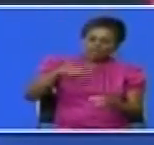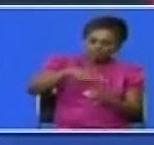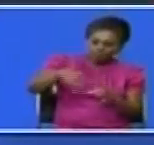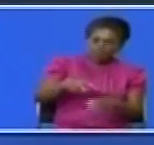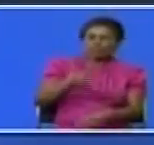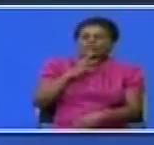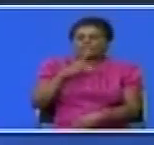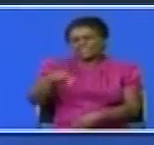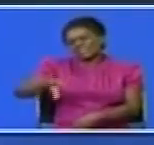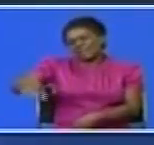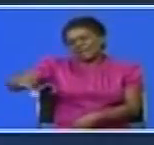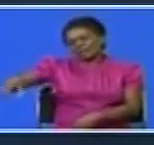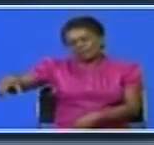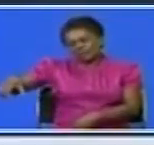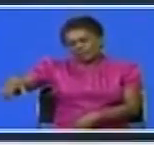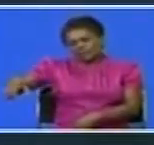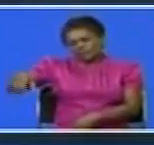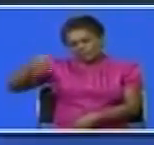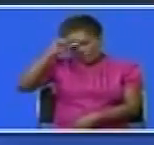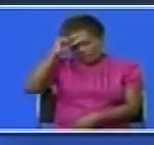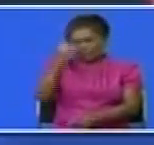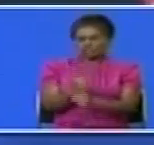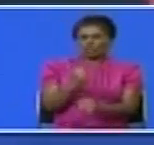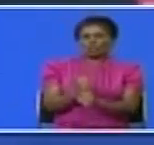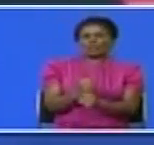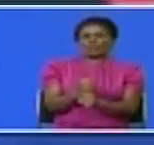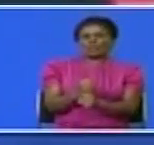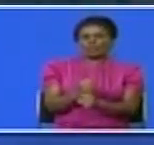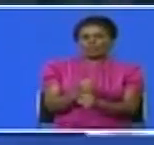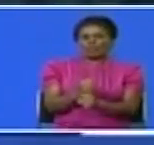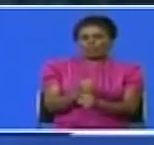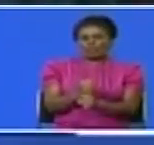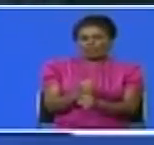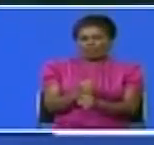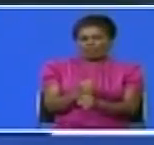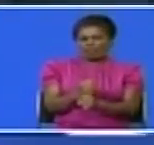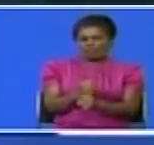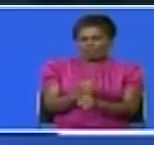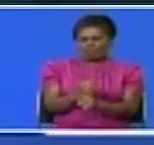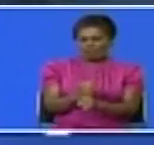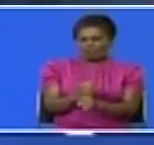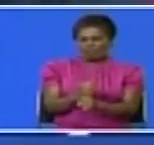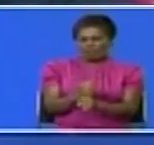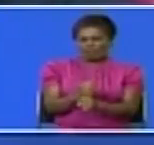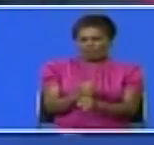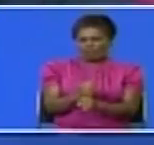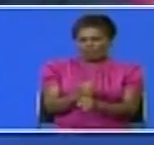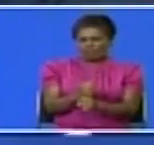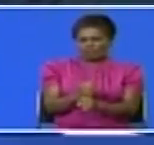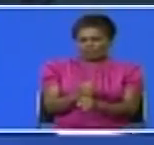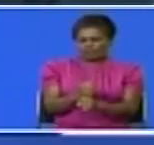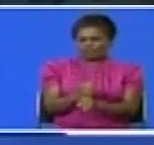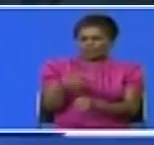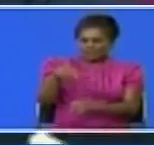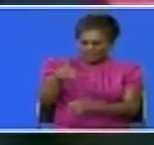county, sababu ulikaa na pesa ya county. Ndala upatie county waende wenyewe watafute pale watachimba bowo ndio wako karibu,